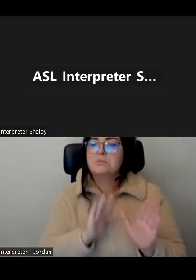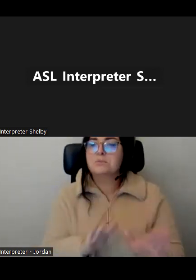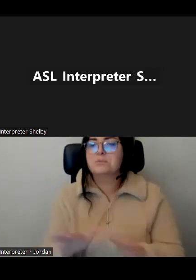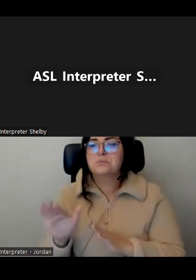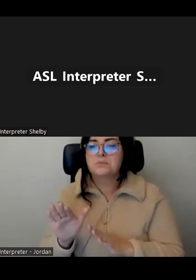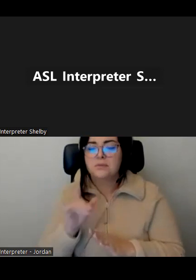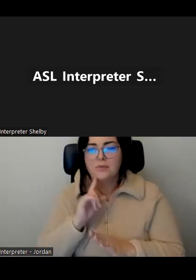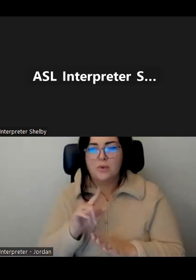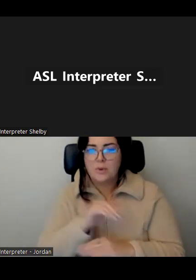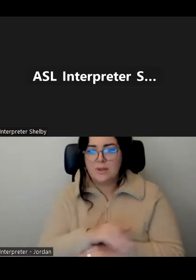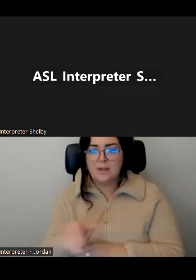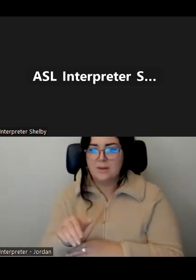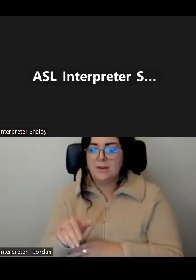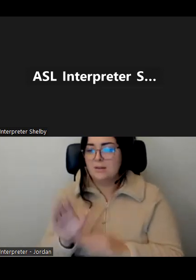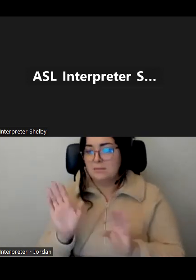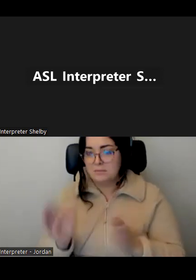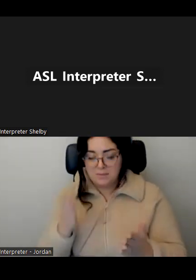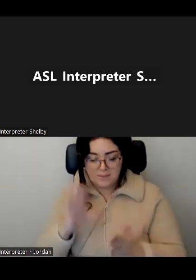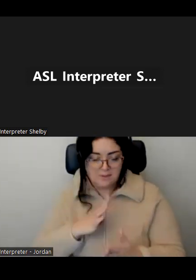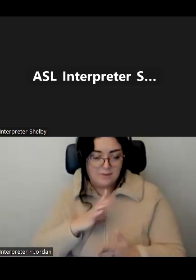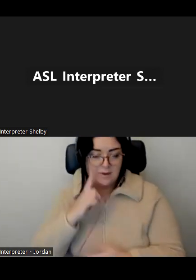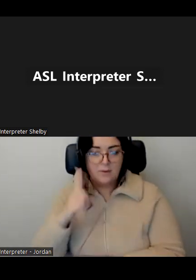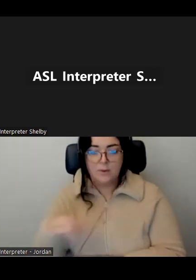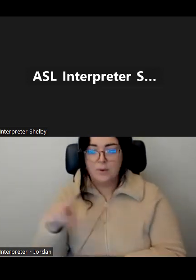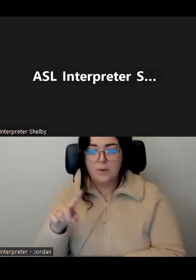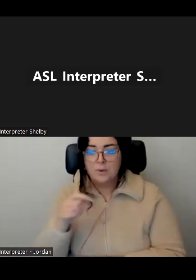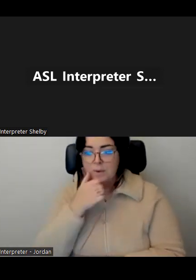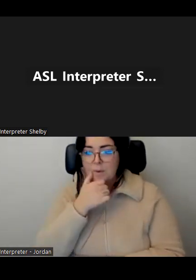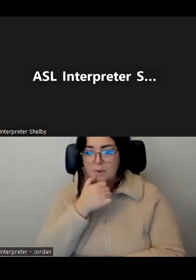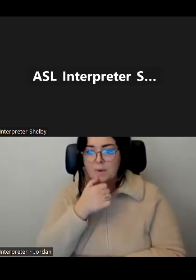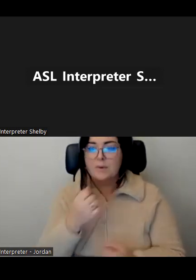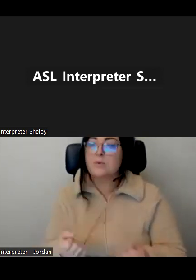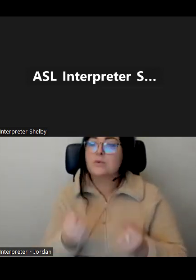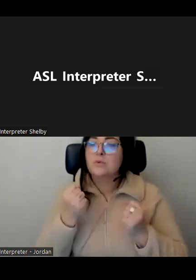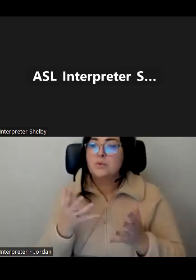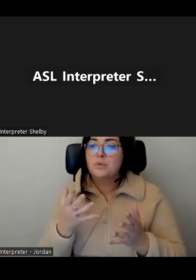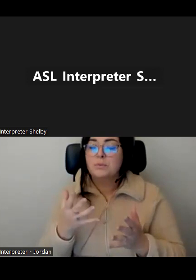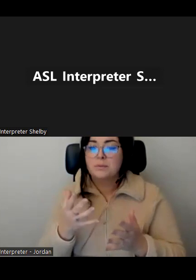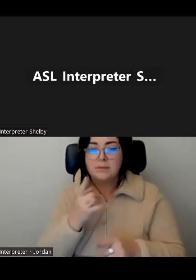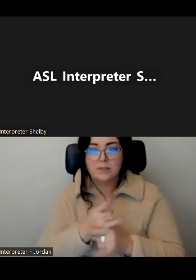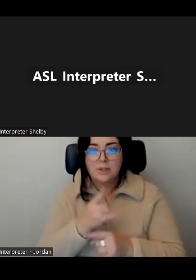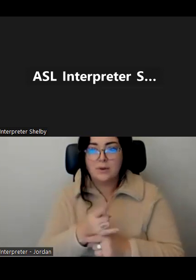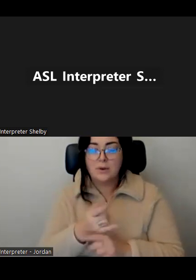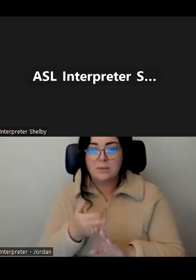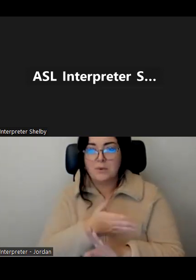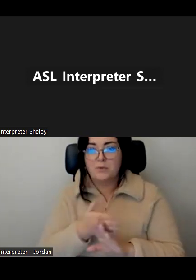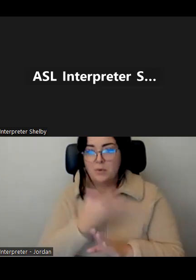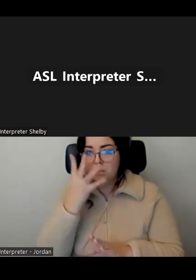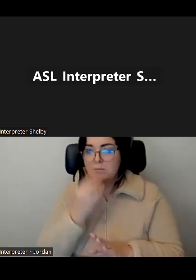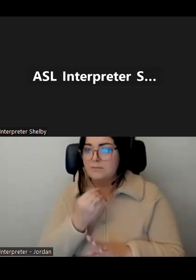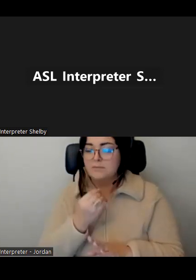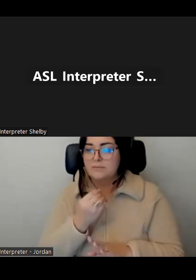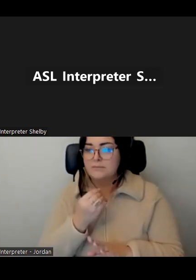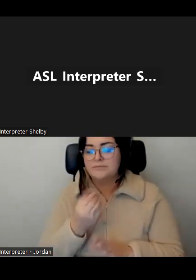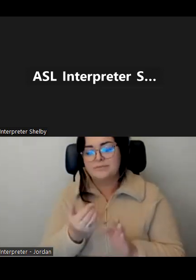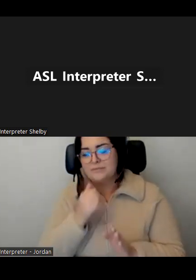evening, and that may not be a problem for people. But too much alcohol certainly is not great for health.